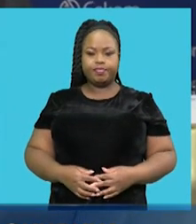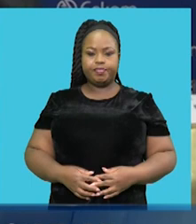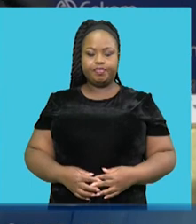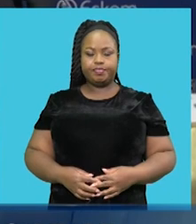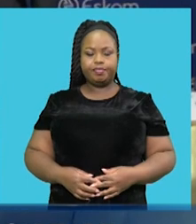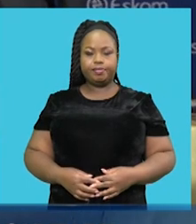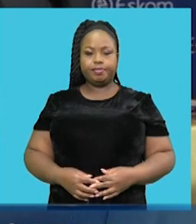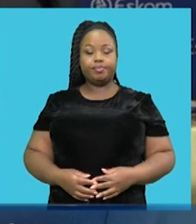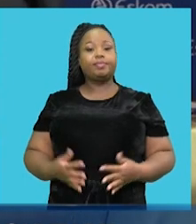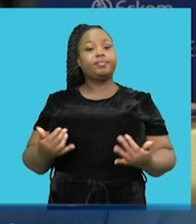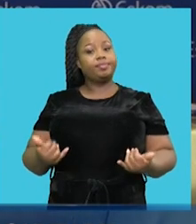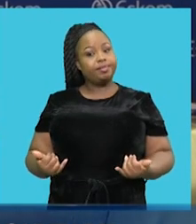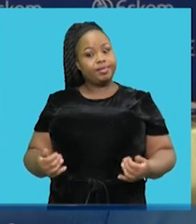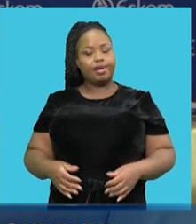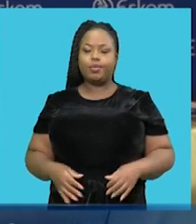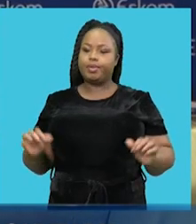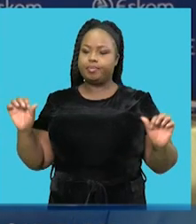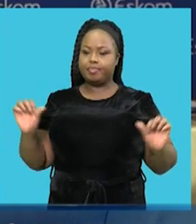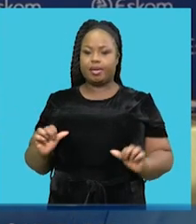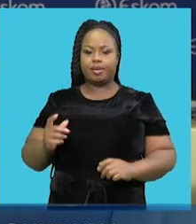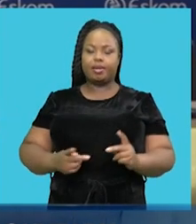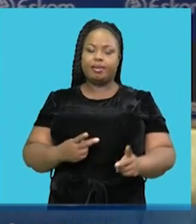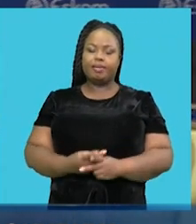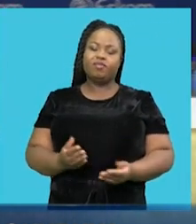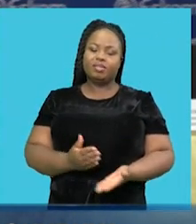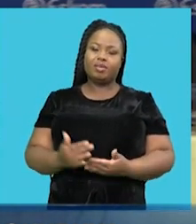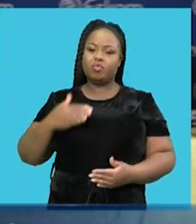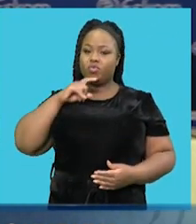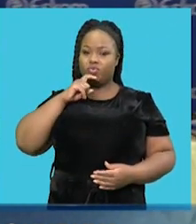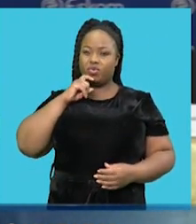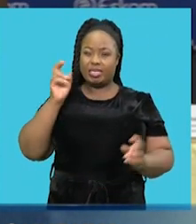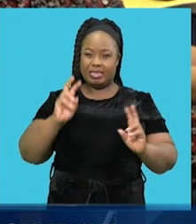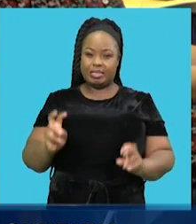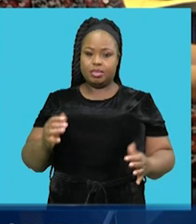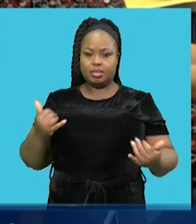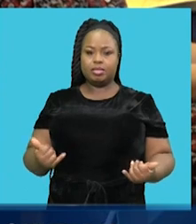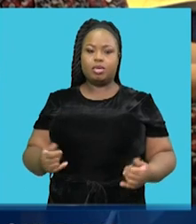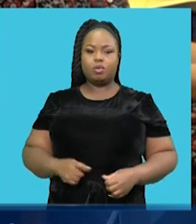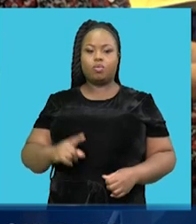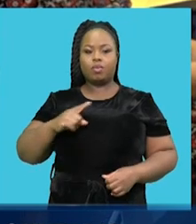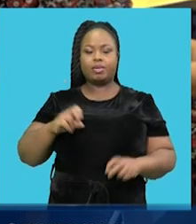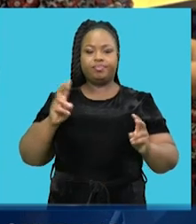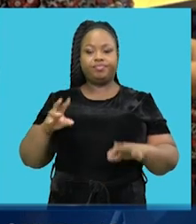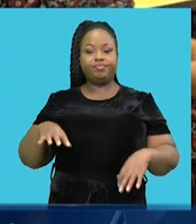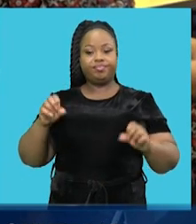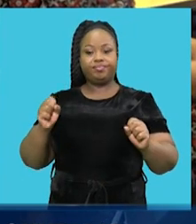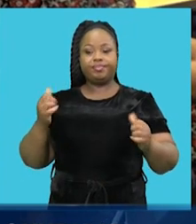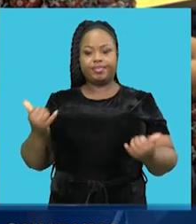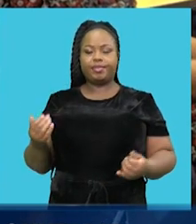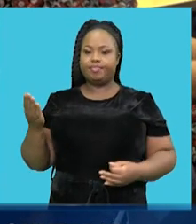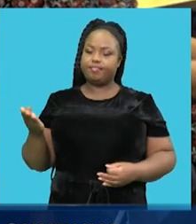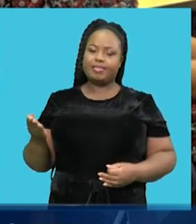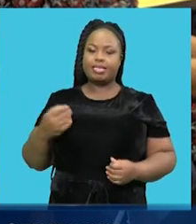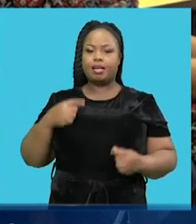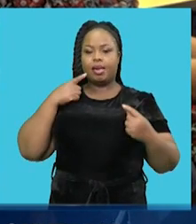amate ase buyele kwasifu bagla baba sebenzisa ukesi guleli njango baga inkampane pesa ukesi ningzima Afrika i Eskom